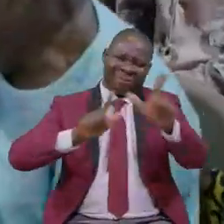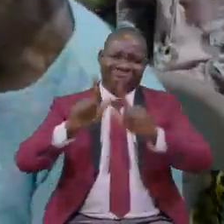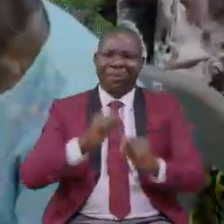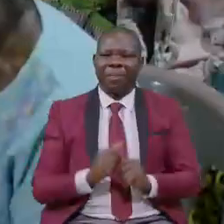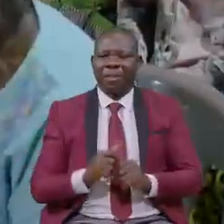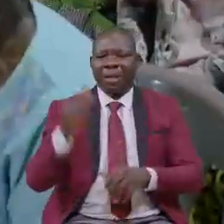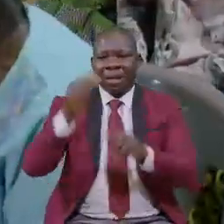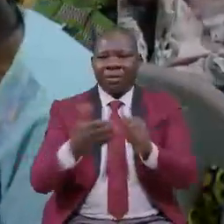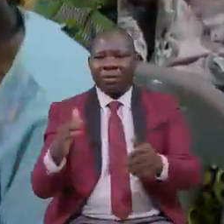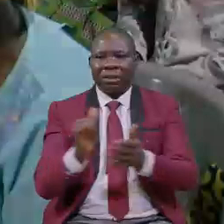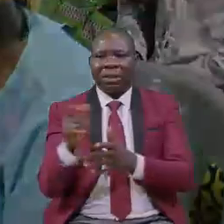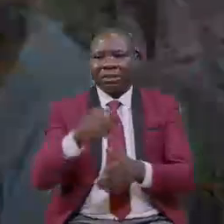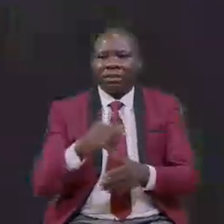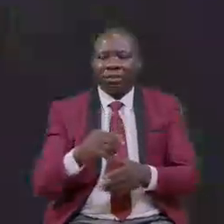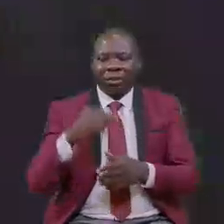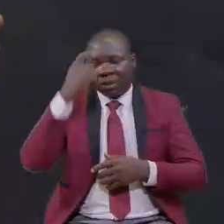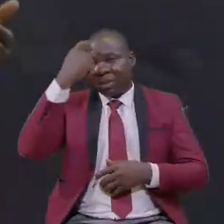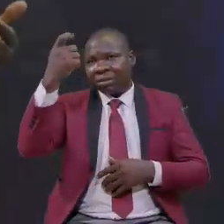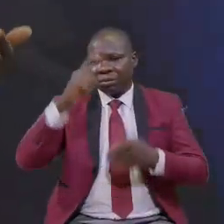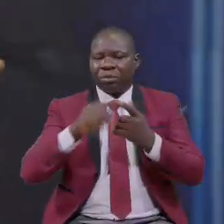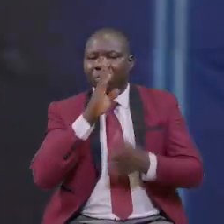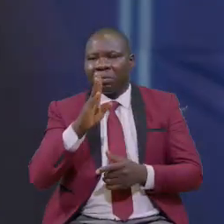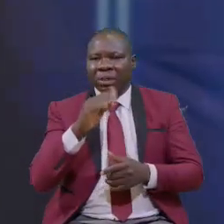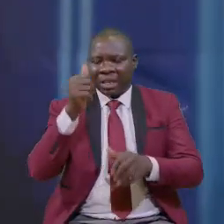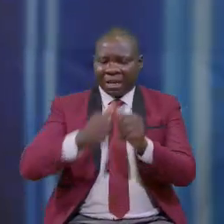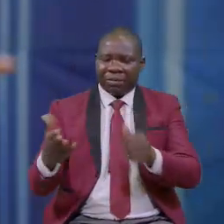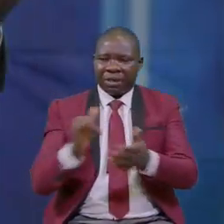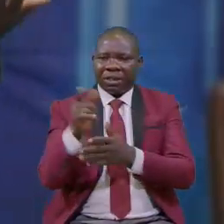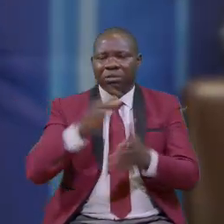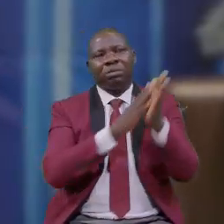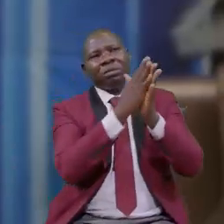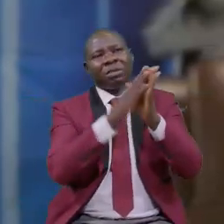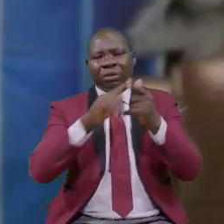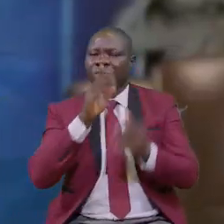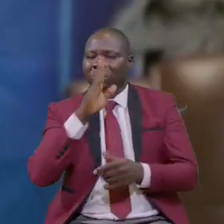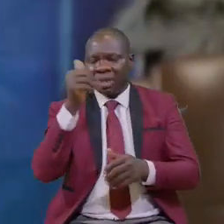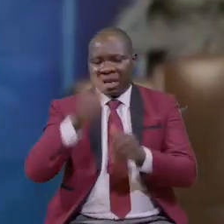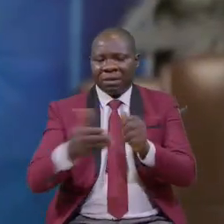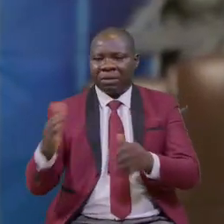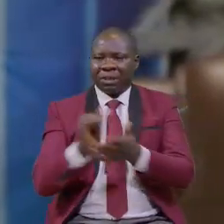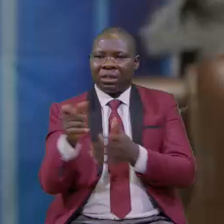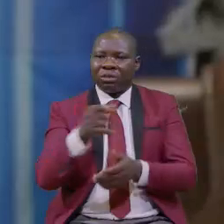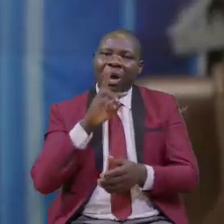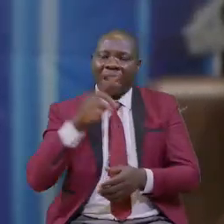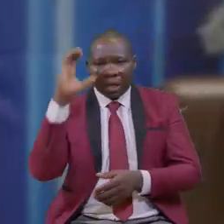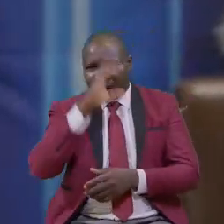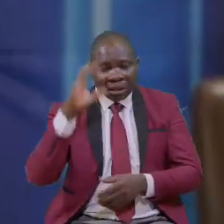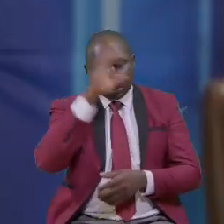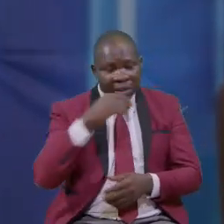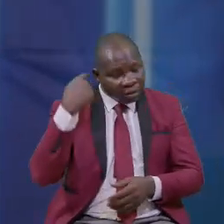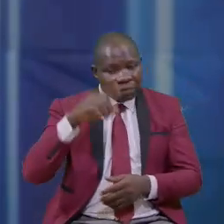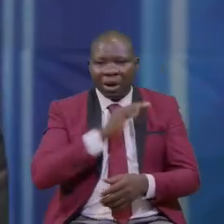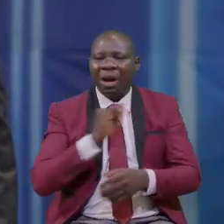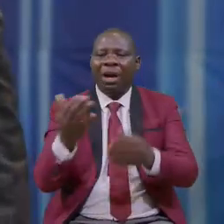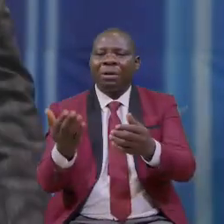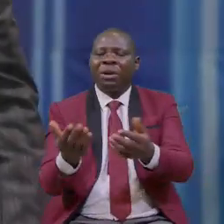Everything you dreamt to be, everything you desire to be, everything you were looking for, and you were dreaming, I want to be this, I